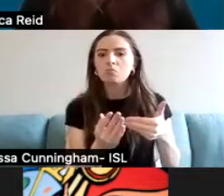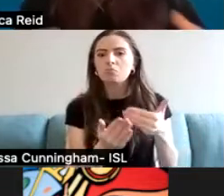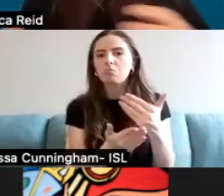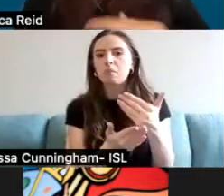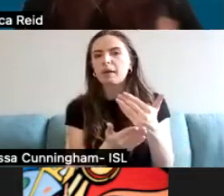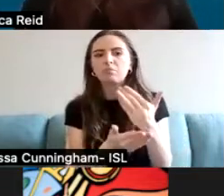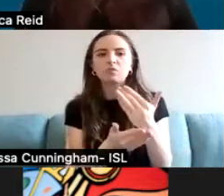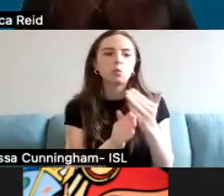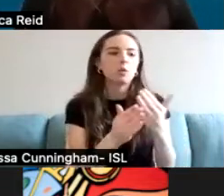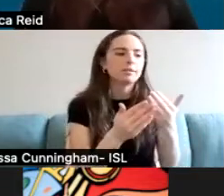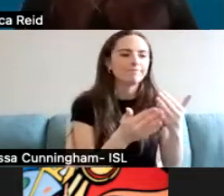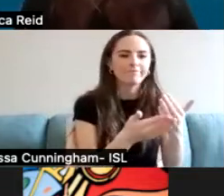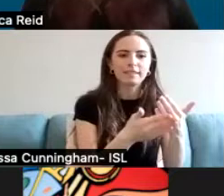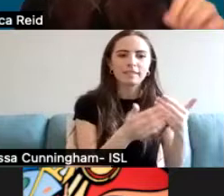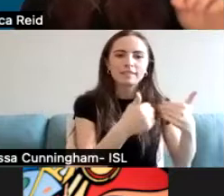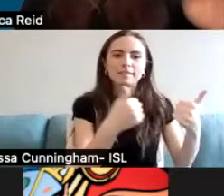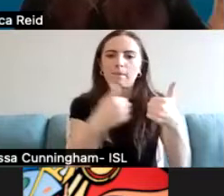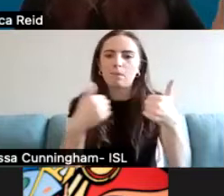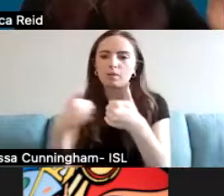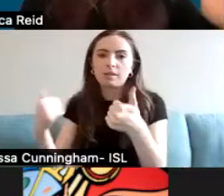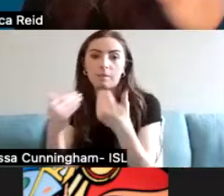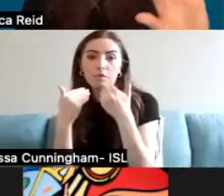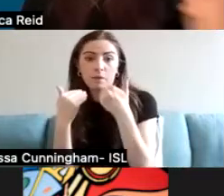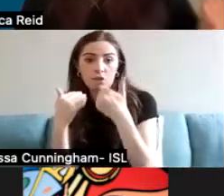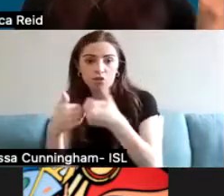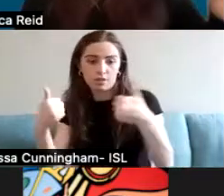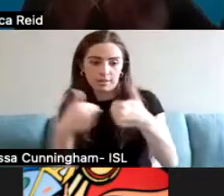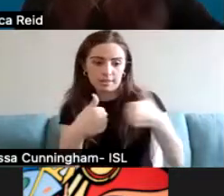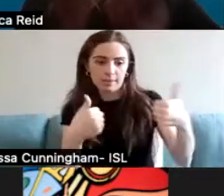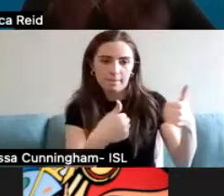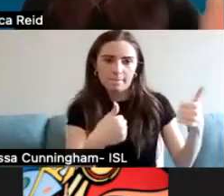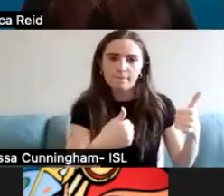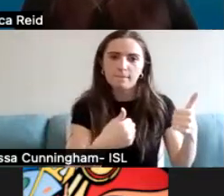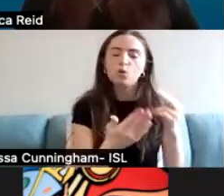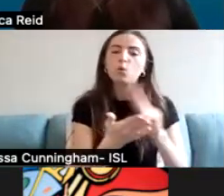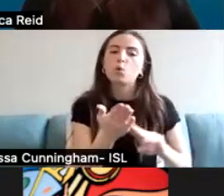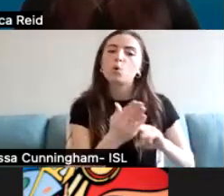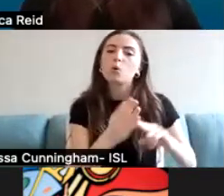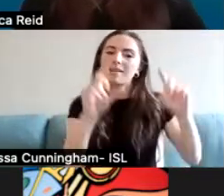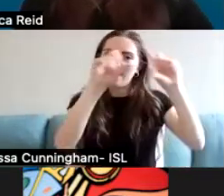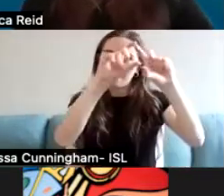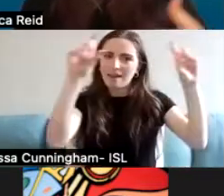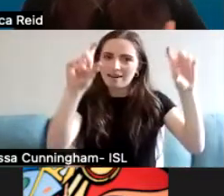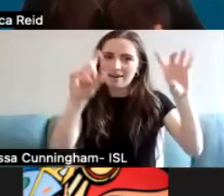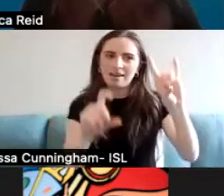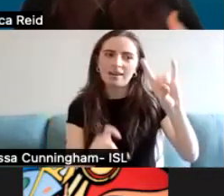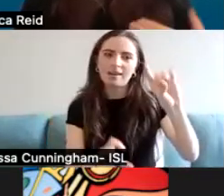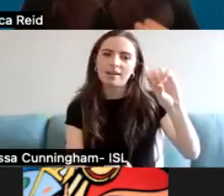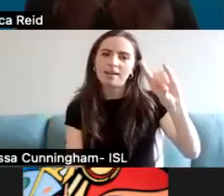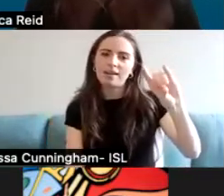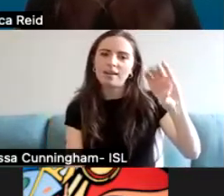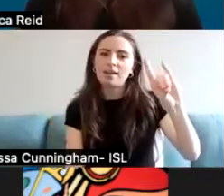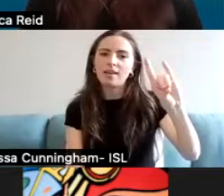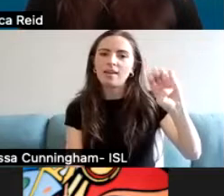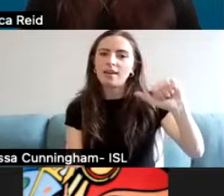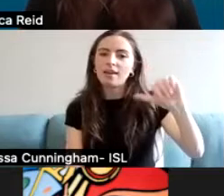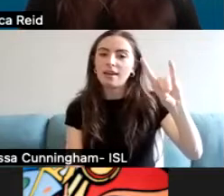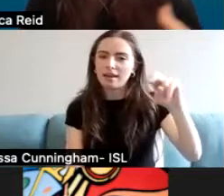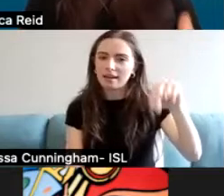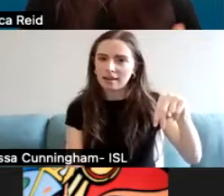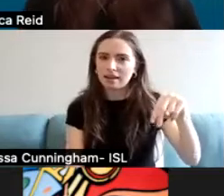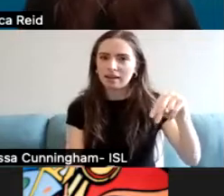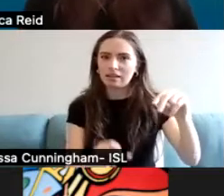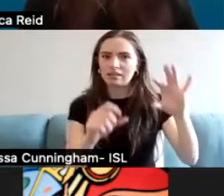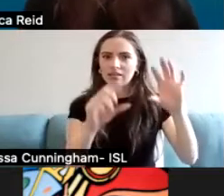into chapters or different sections, use those preset heading functions, because it means that a person